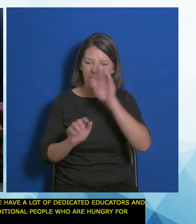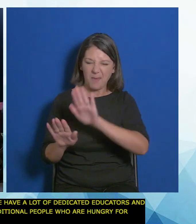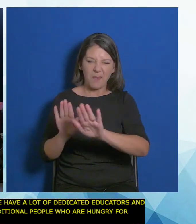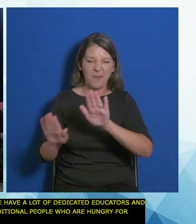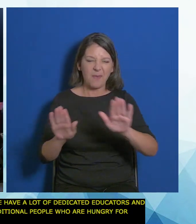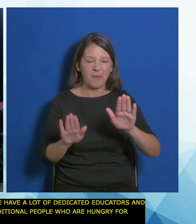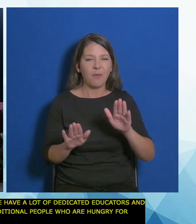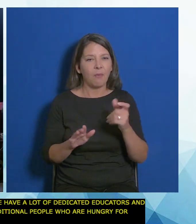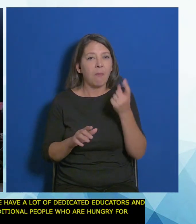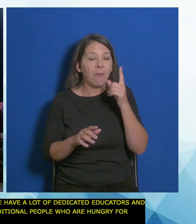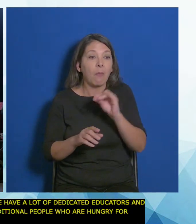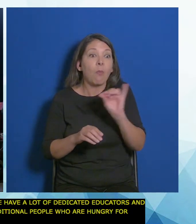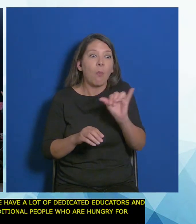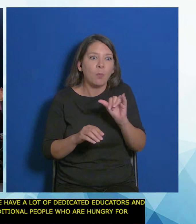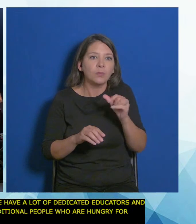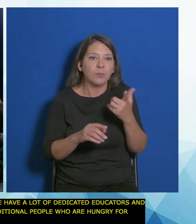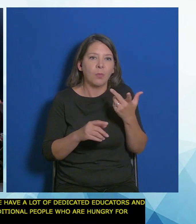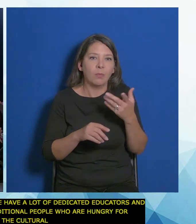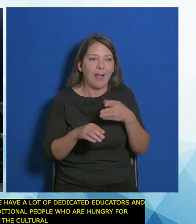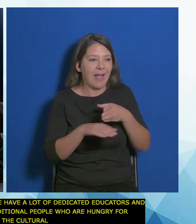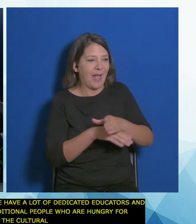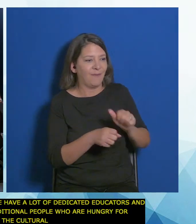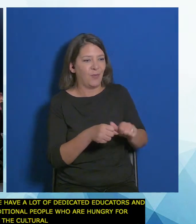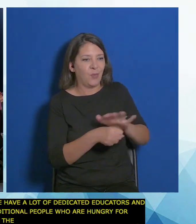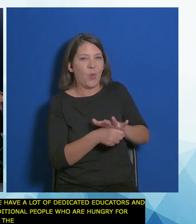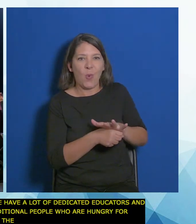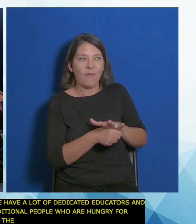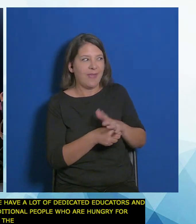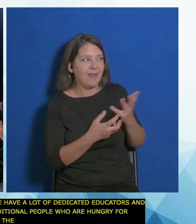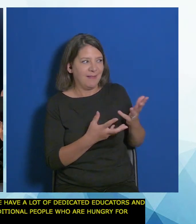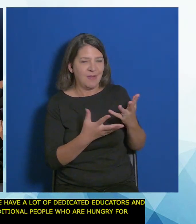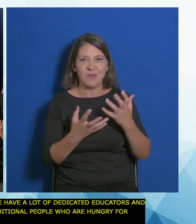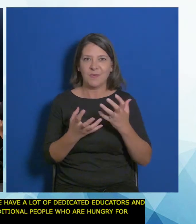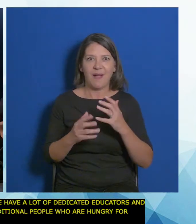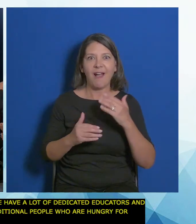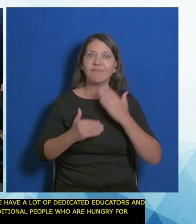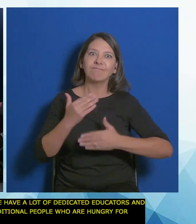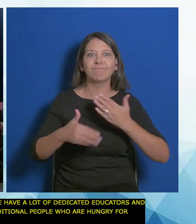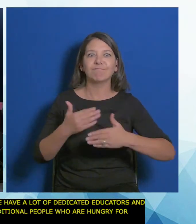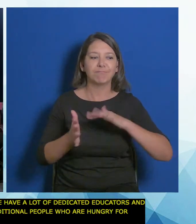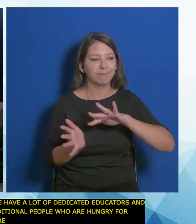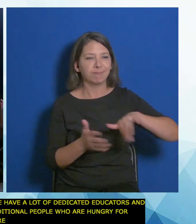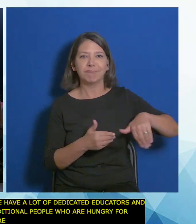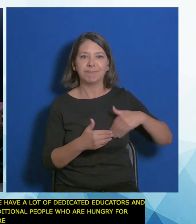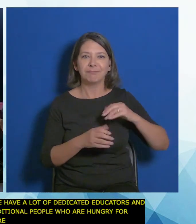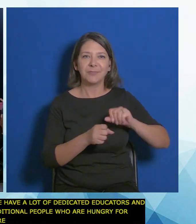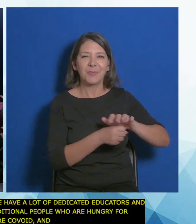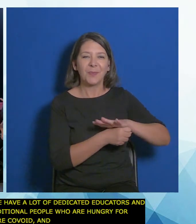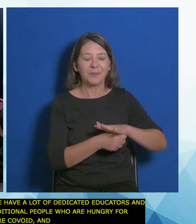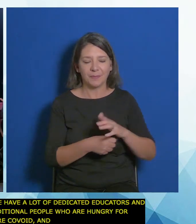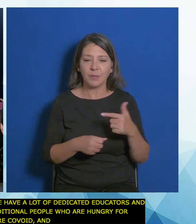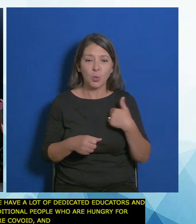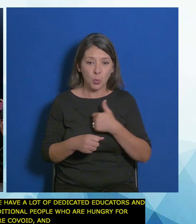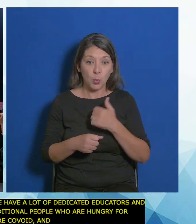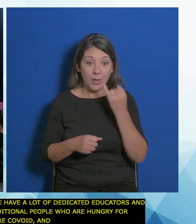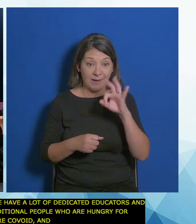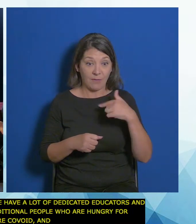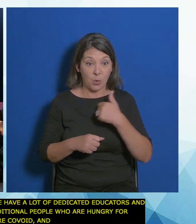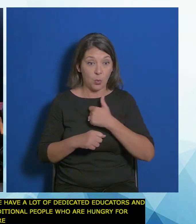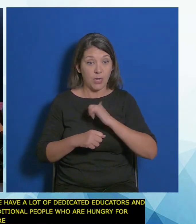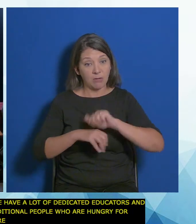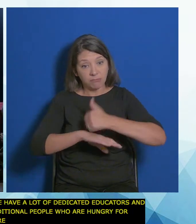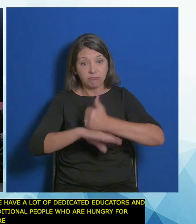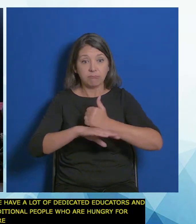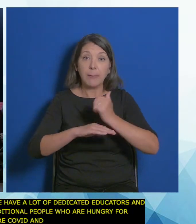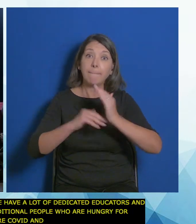COVID. So again, we build it, we do it well, and I think it speaks for itself. I've